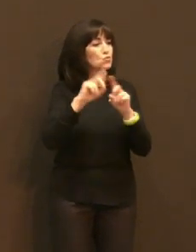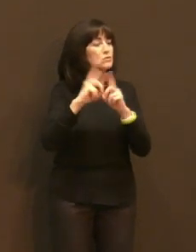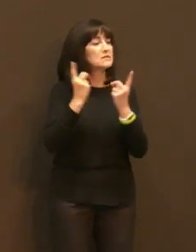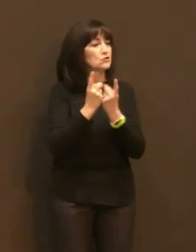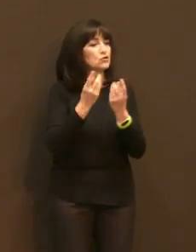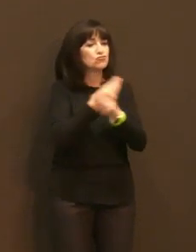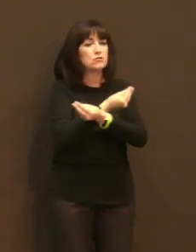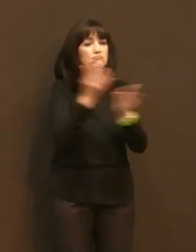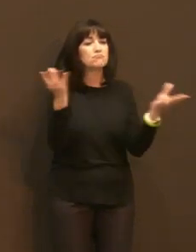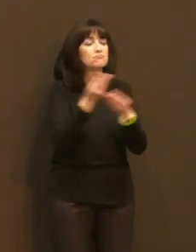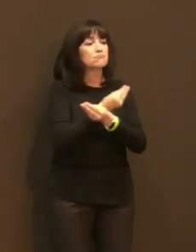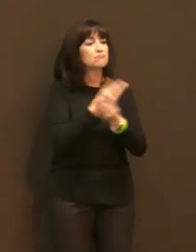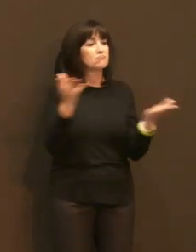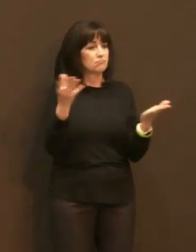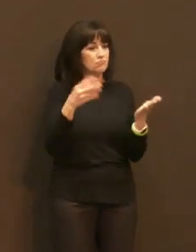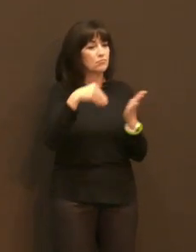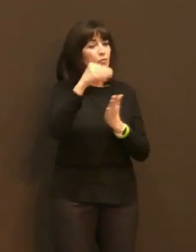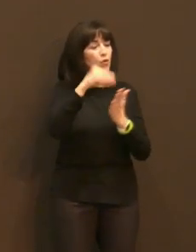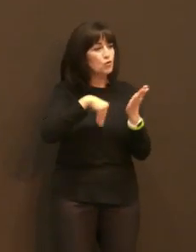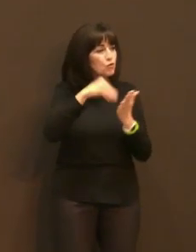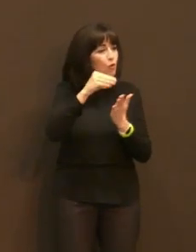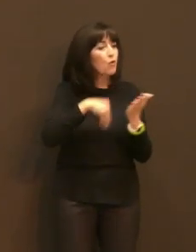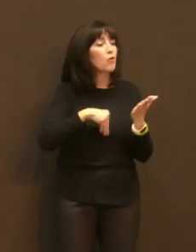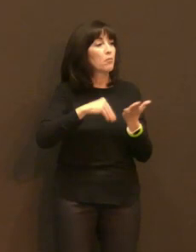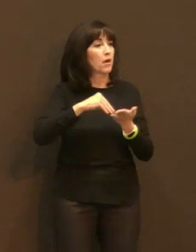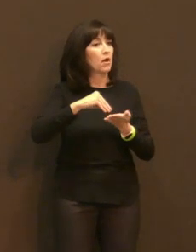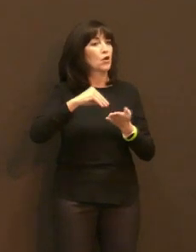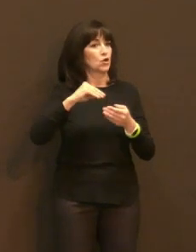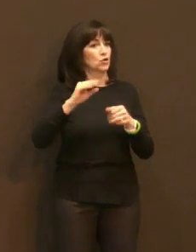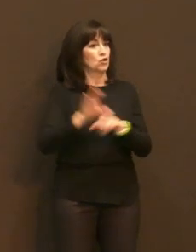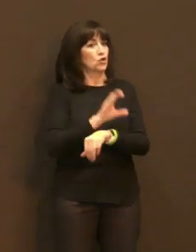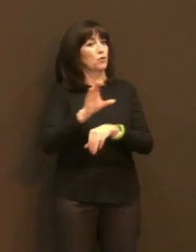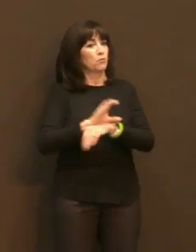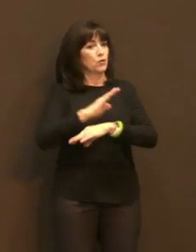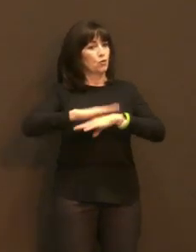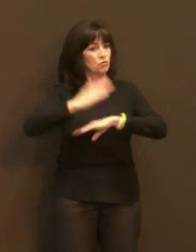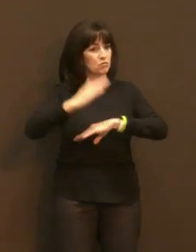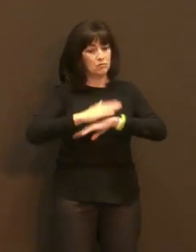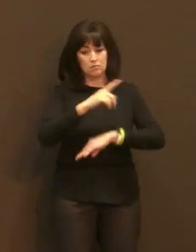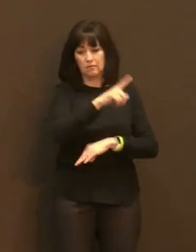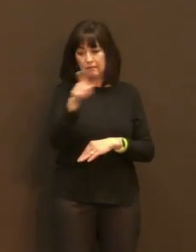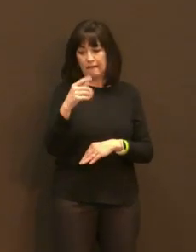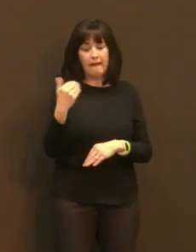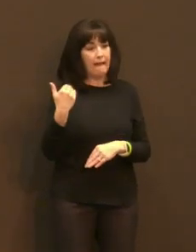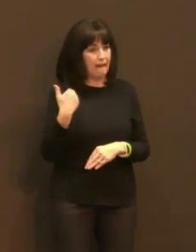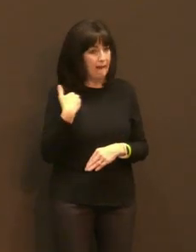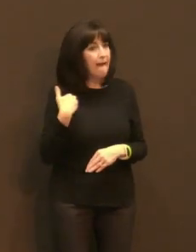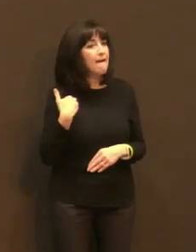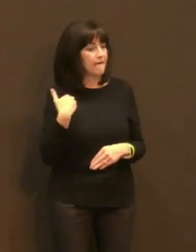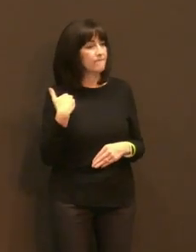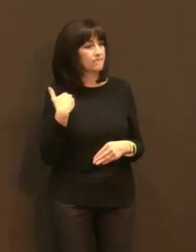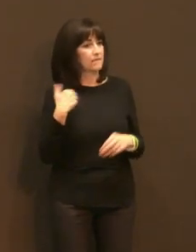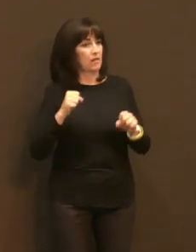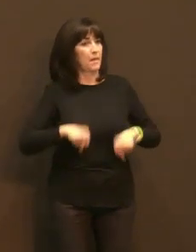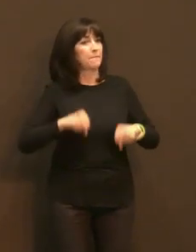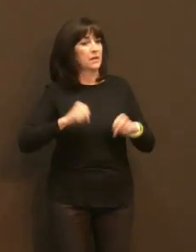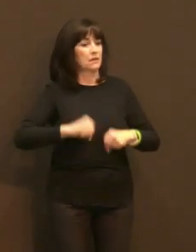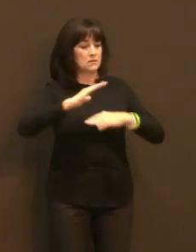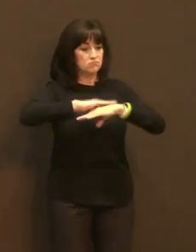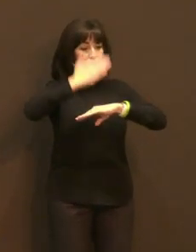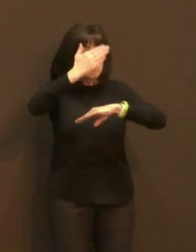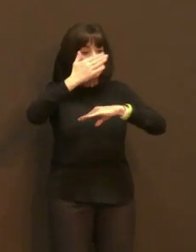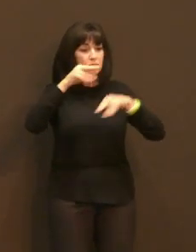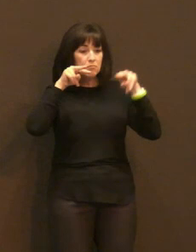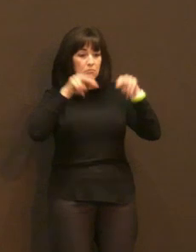or computers to their students so that they had that kind of access to instructional material. So it's